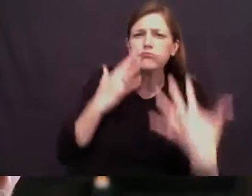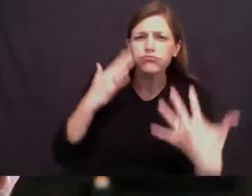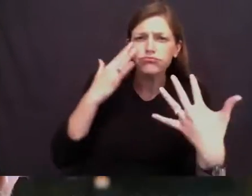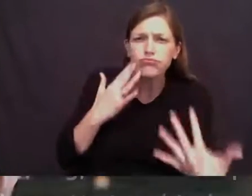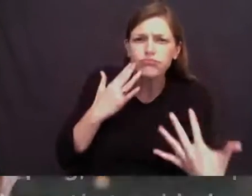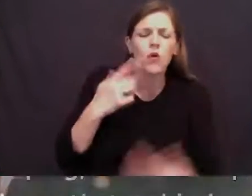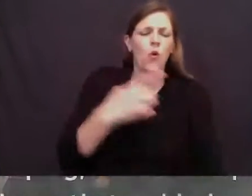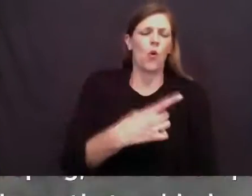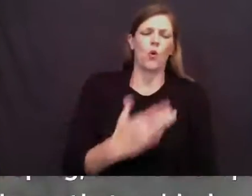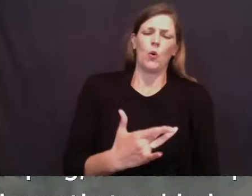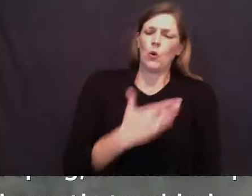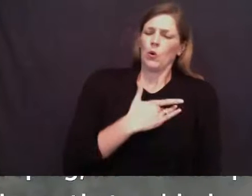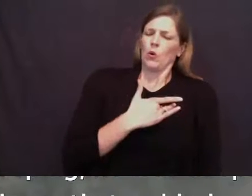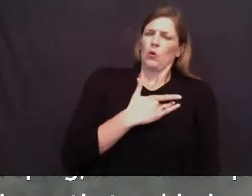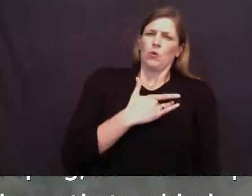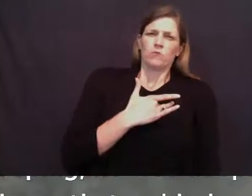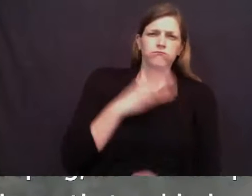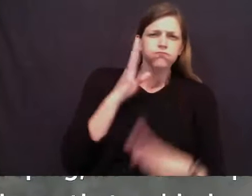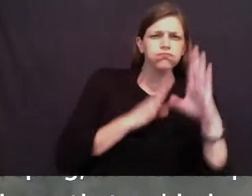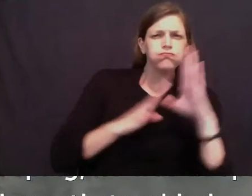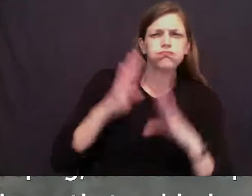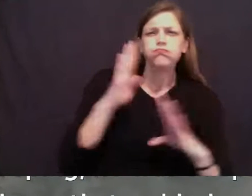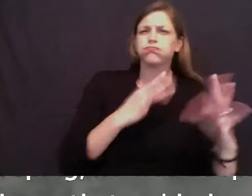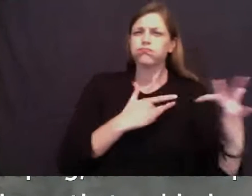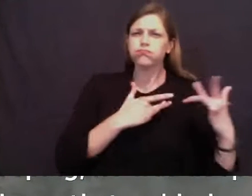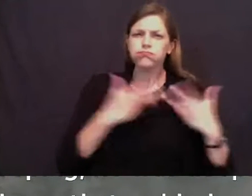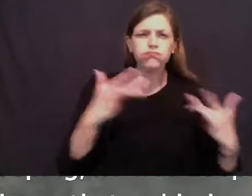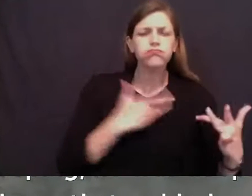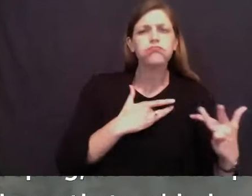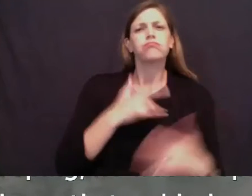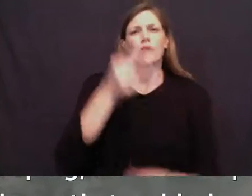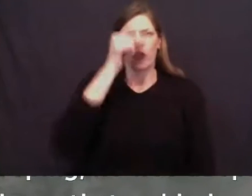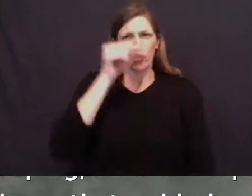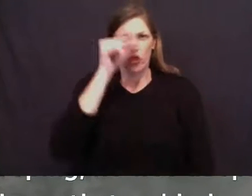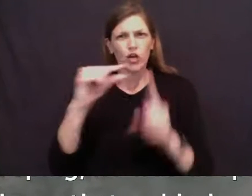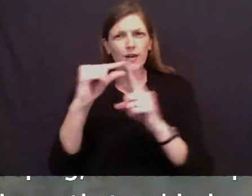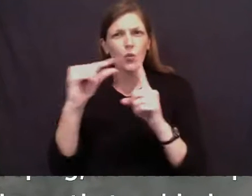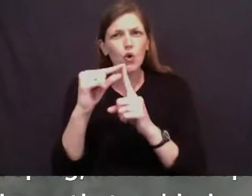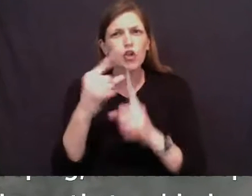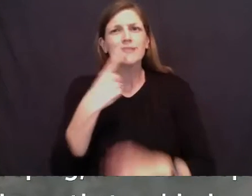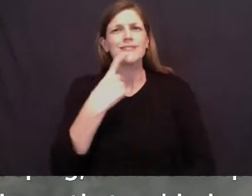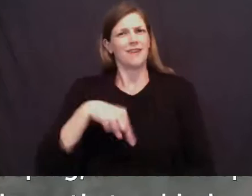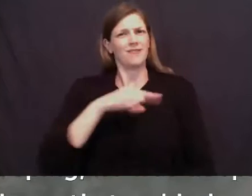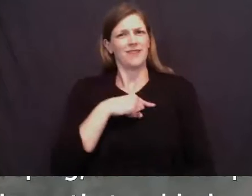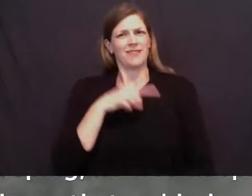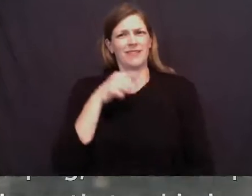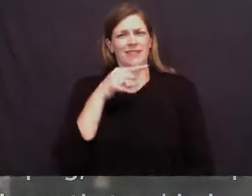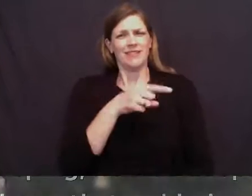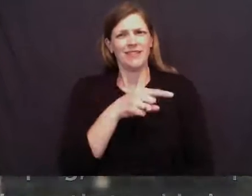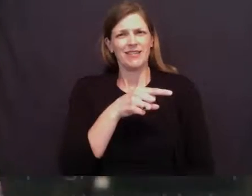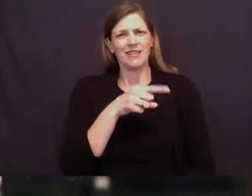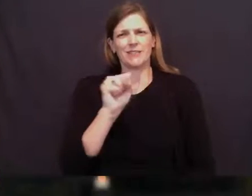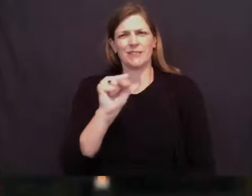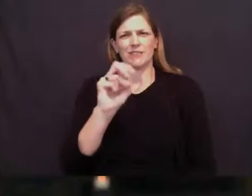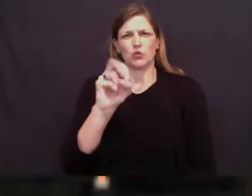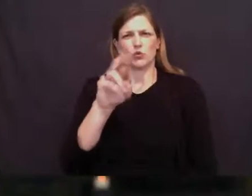deeply moved in his spirit and greatly troubled. In other words, like the Greek here, the word here tells us that he was snorted. It's like this